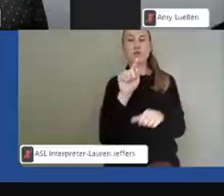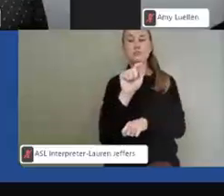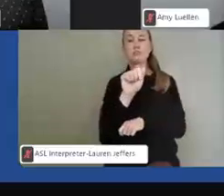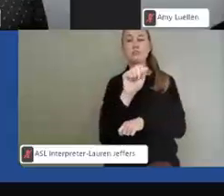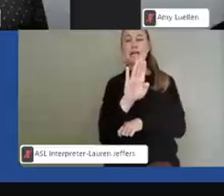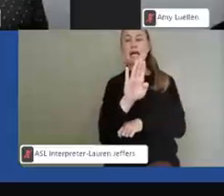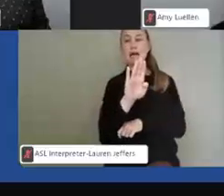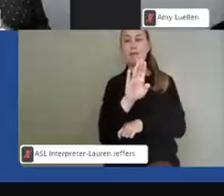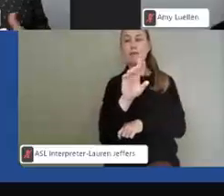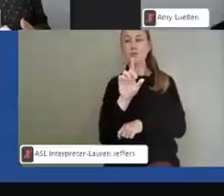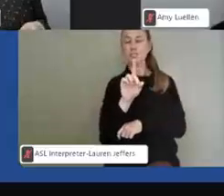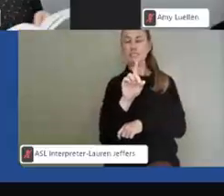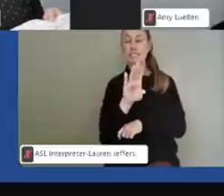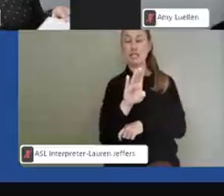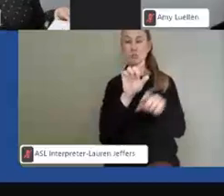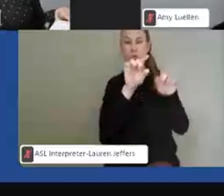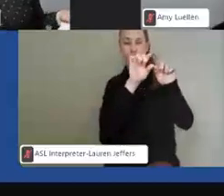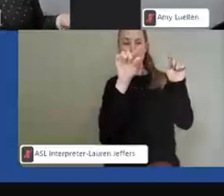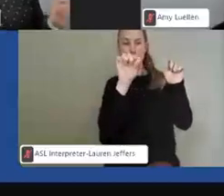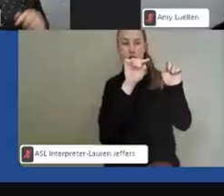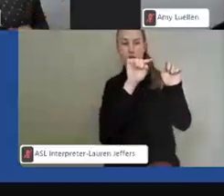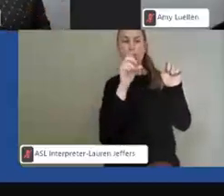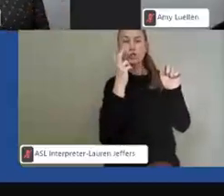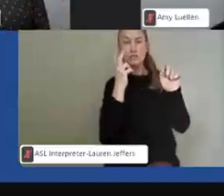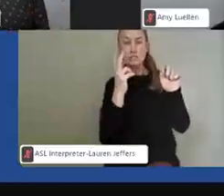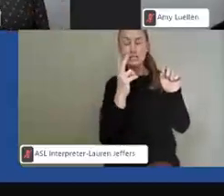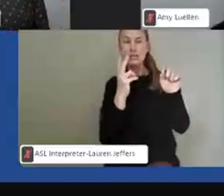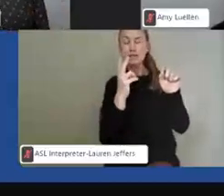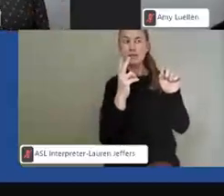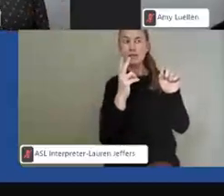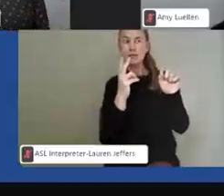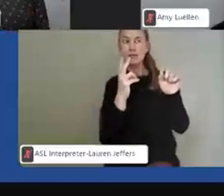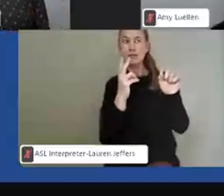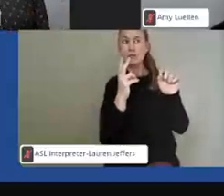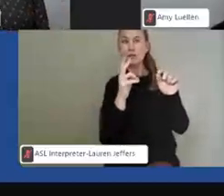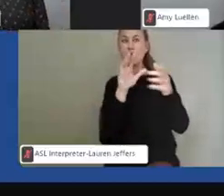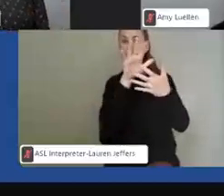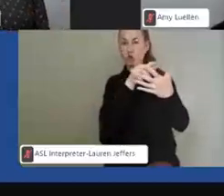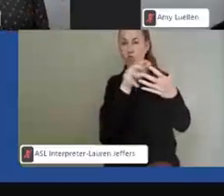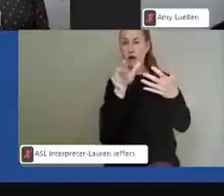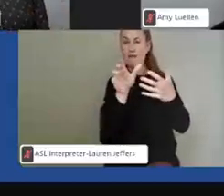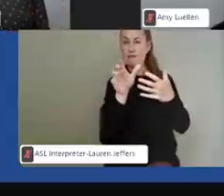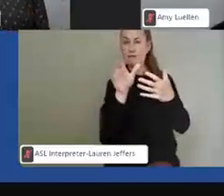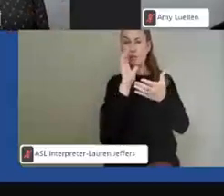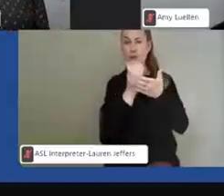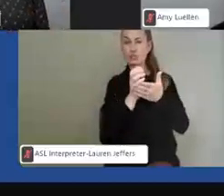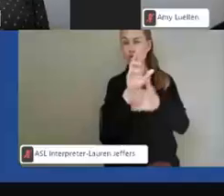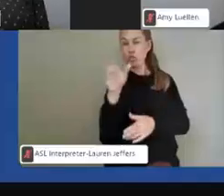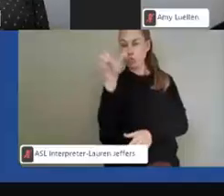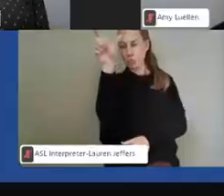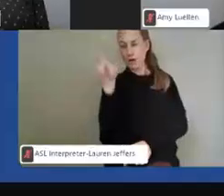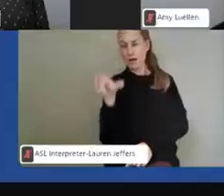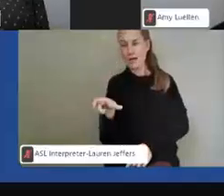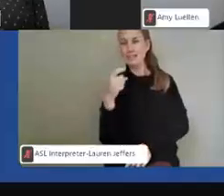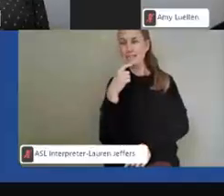the dashboard piece, where you can actually see a graph on the right side that talks about overall